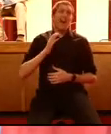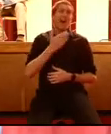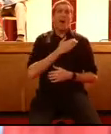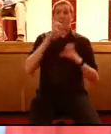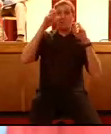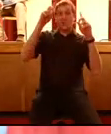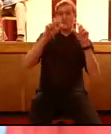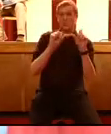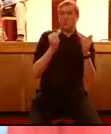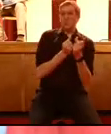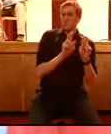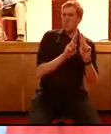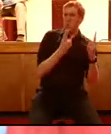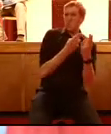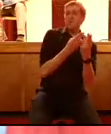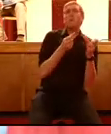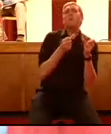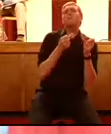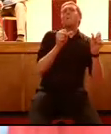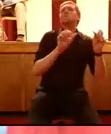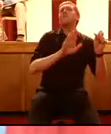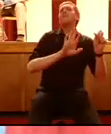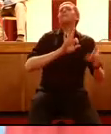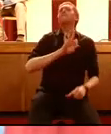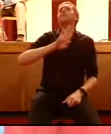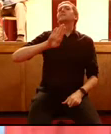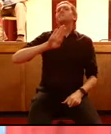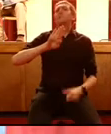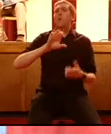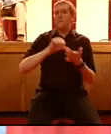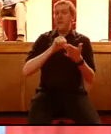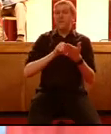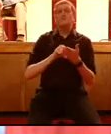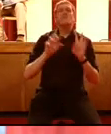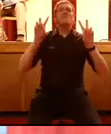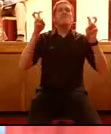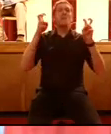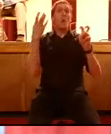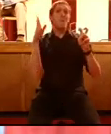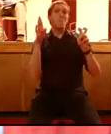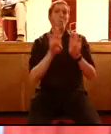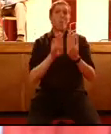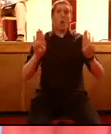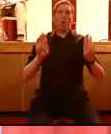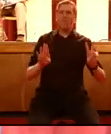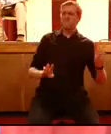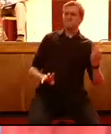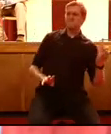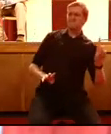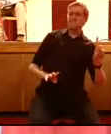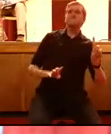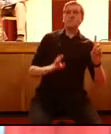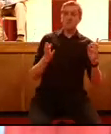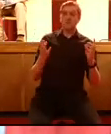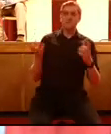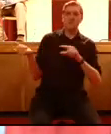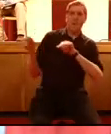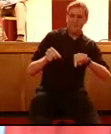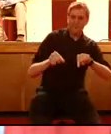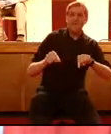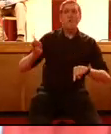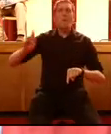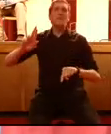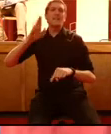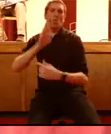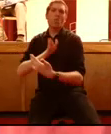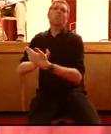Education Association posted on their Facebook page, the blue wall is coming, and believe me, the Republicans are going to pay for it. That's where